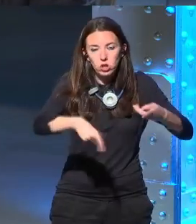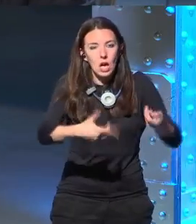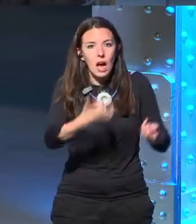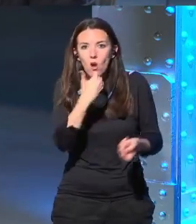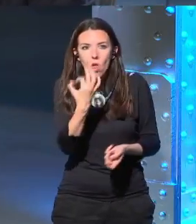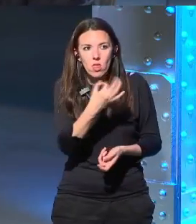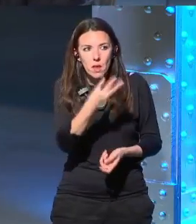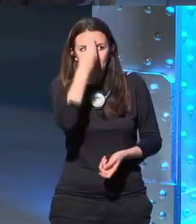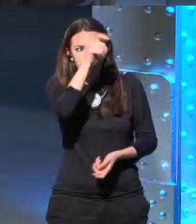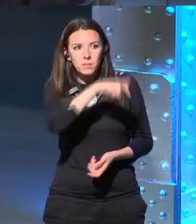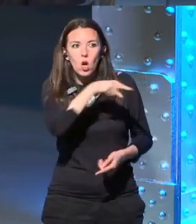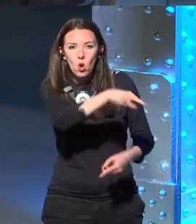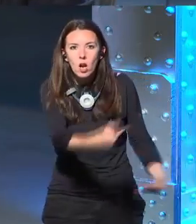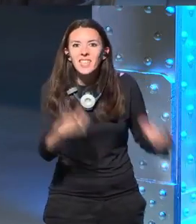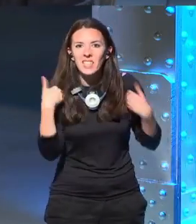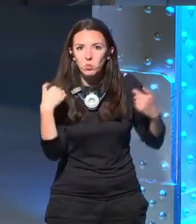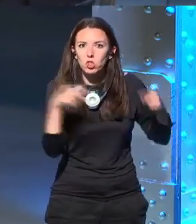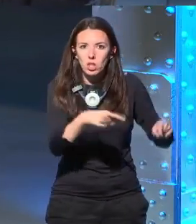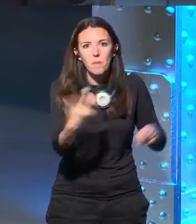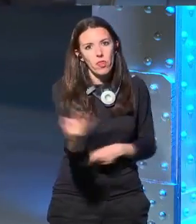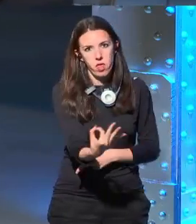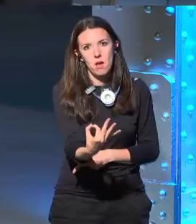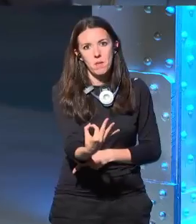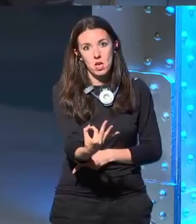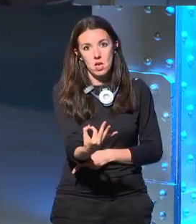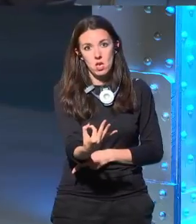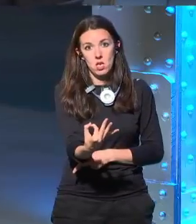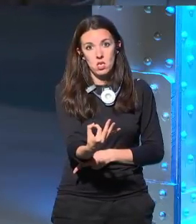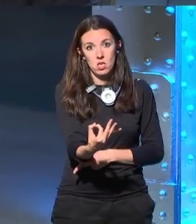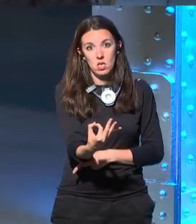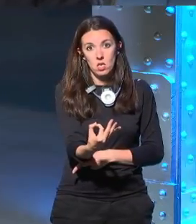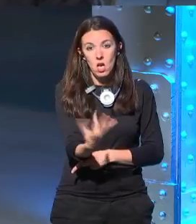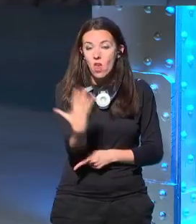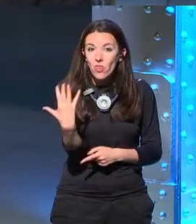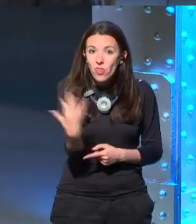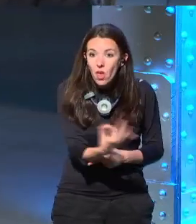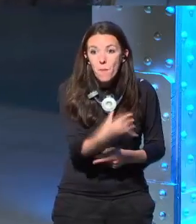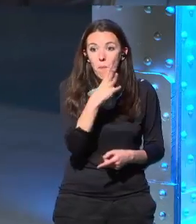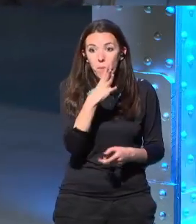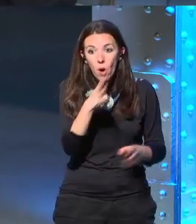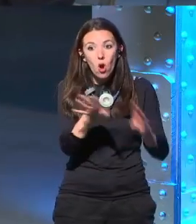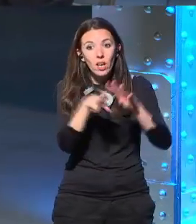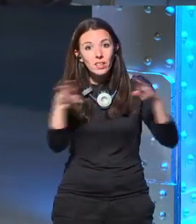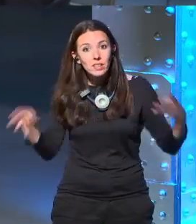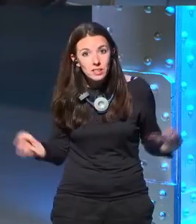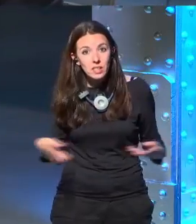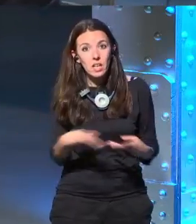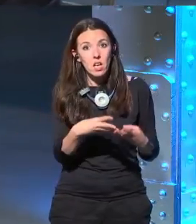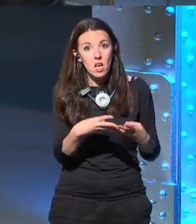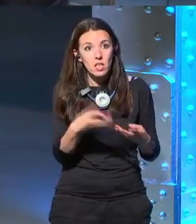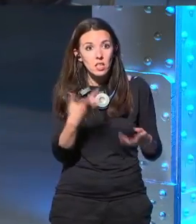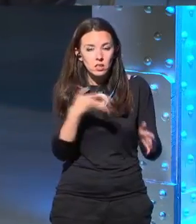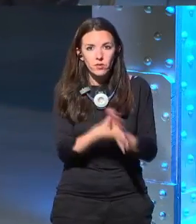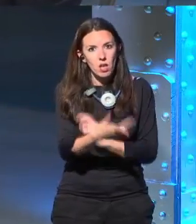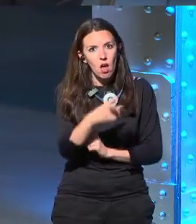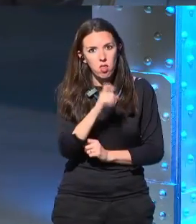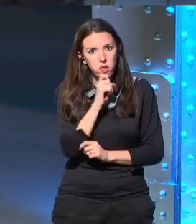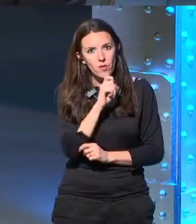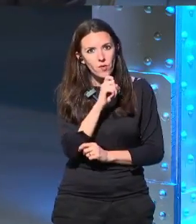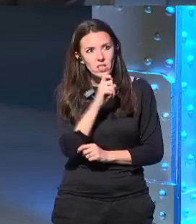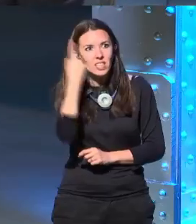we don't hold people responsible sometimes for what they say, and B, because the internet makes it hard to figure out who put up that fake